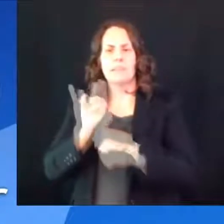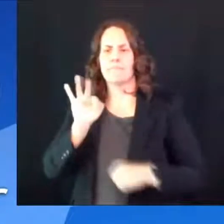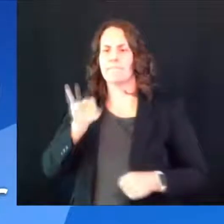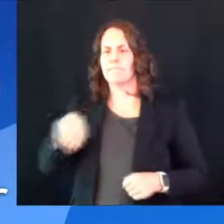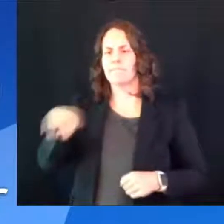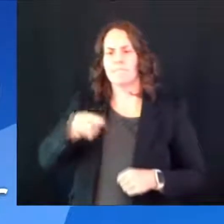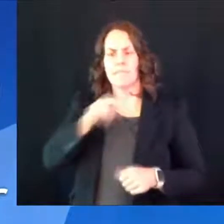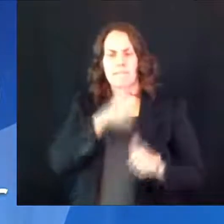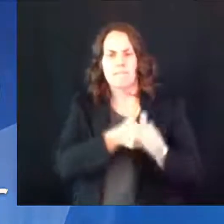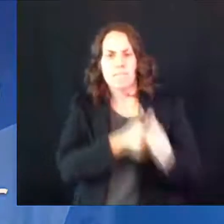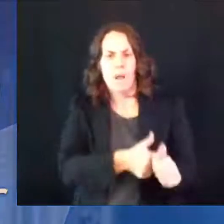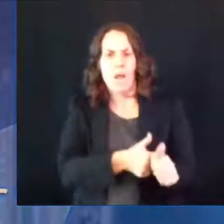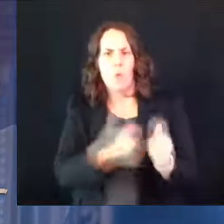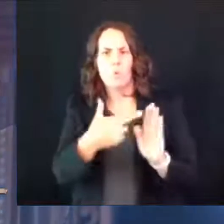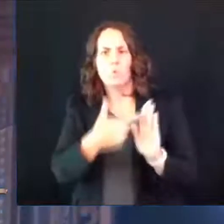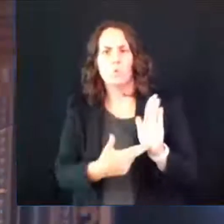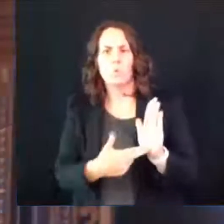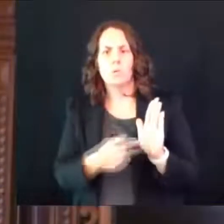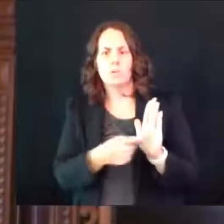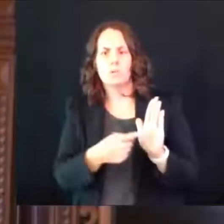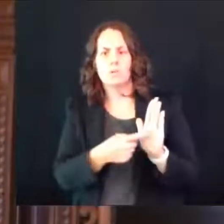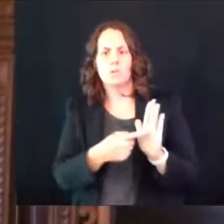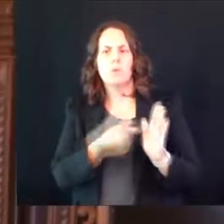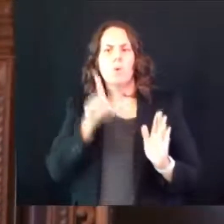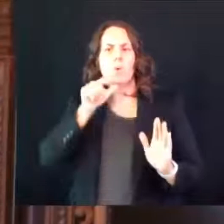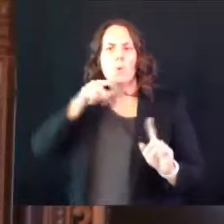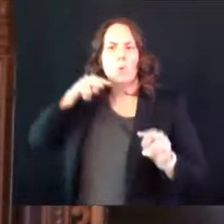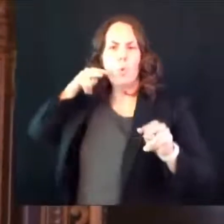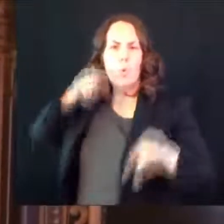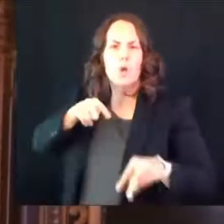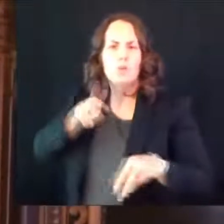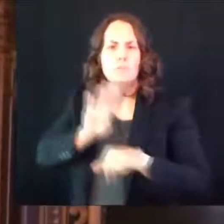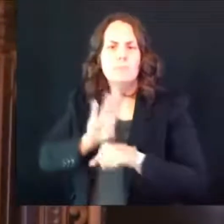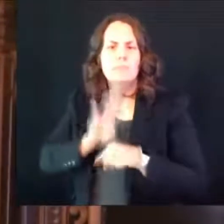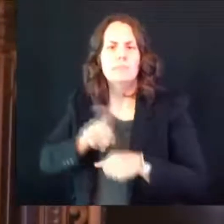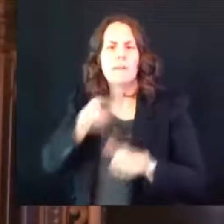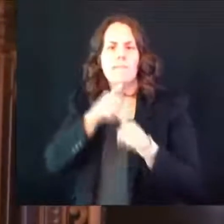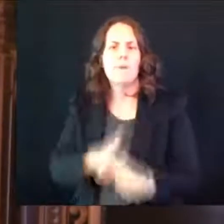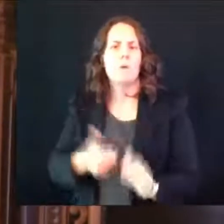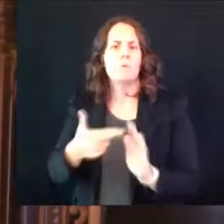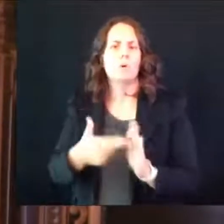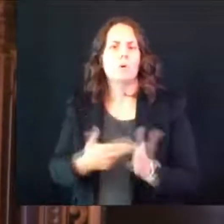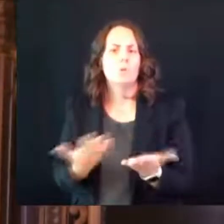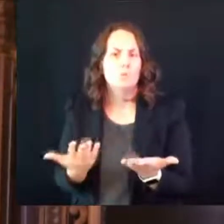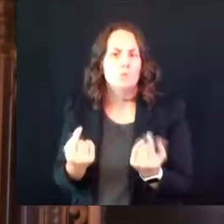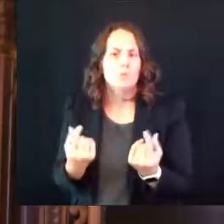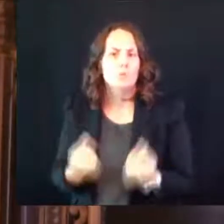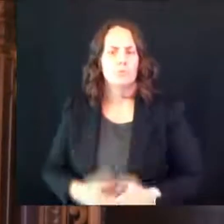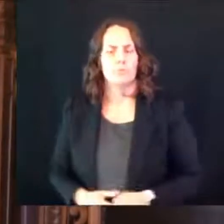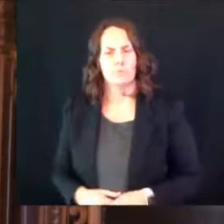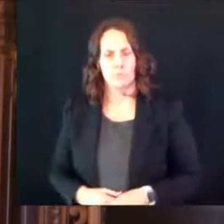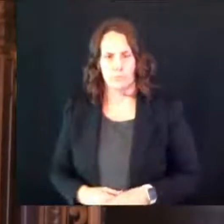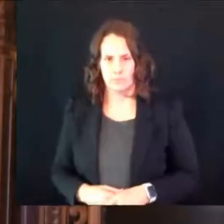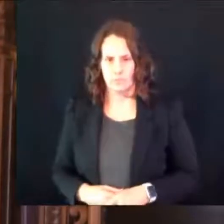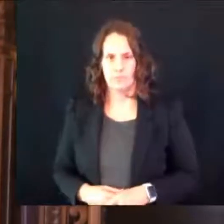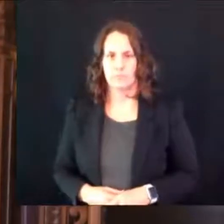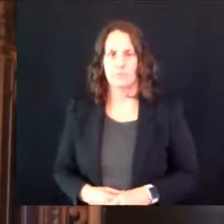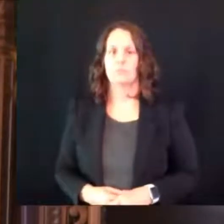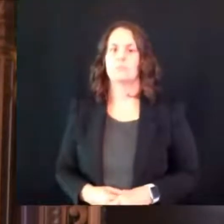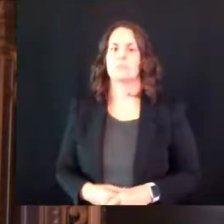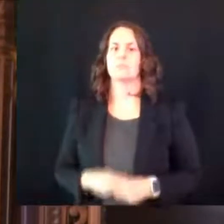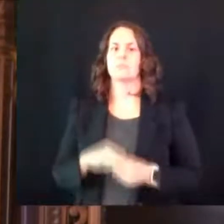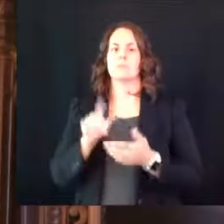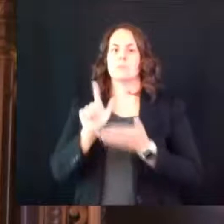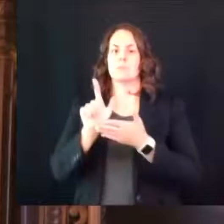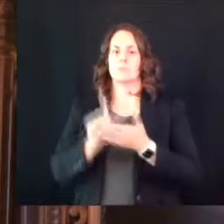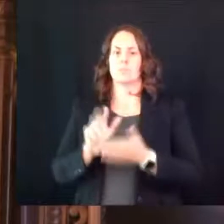question. Like the other state health orders, we're first and foremost asking people to do the right thing, to avoid